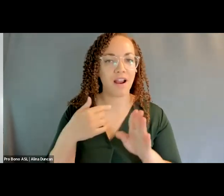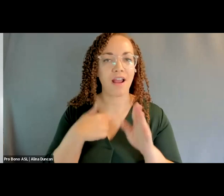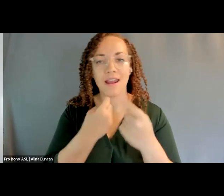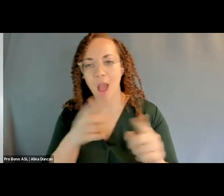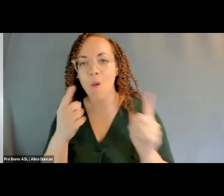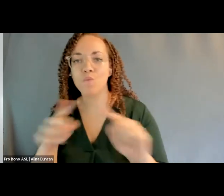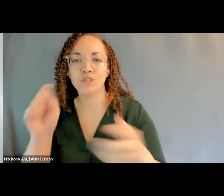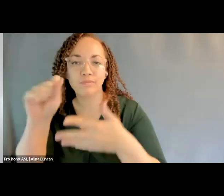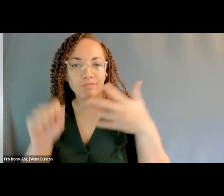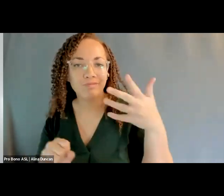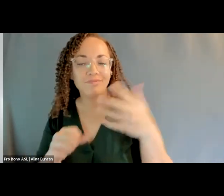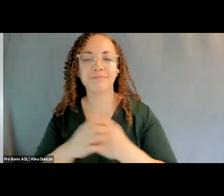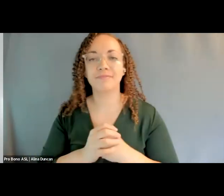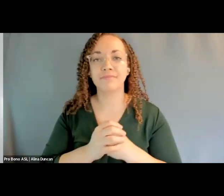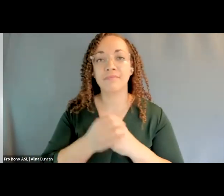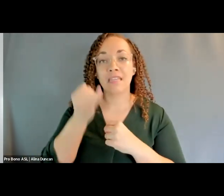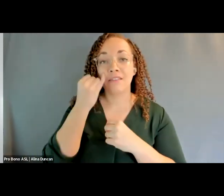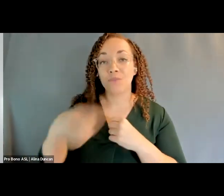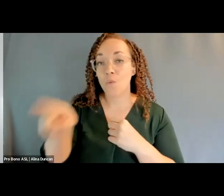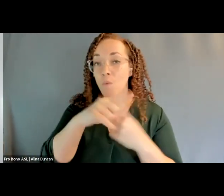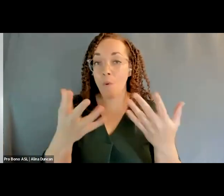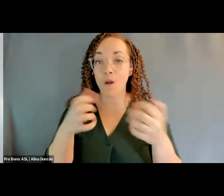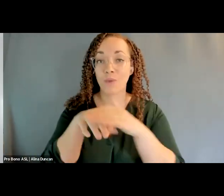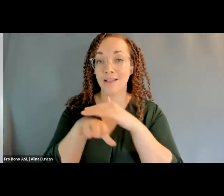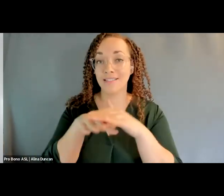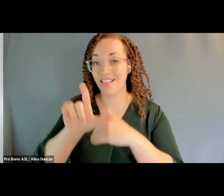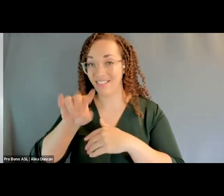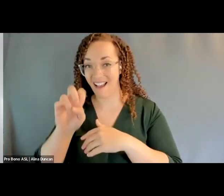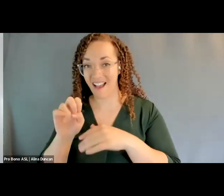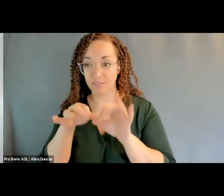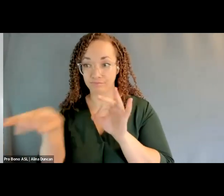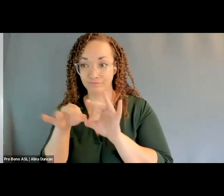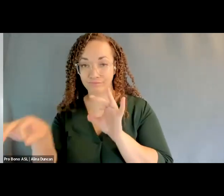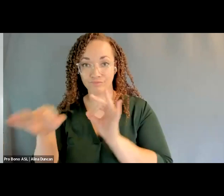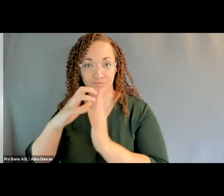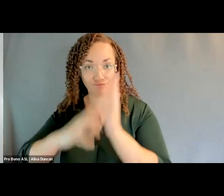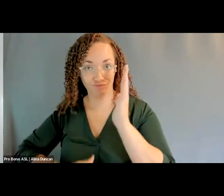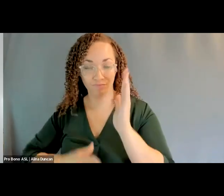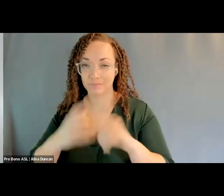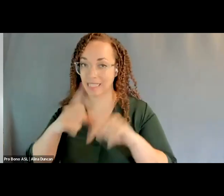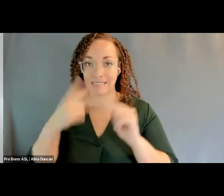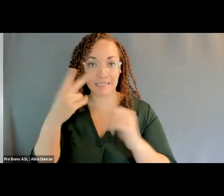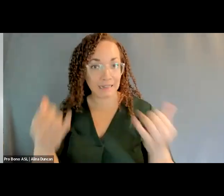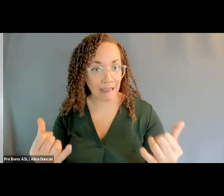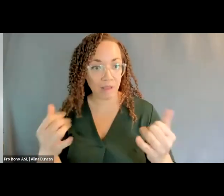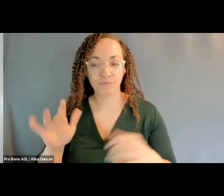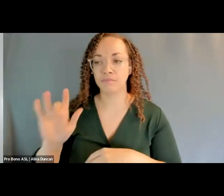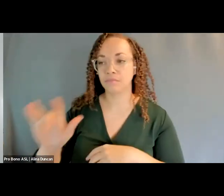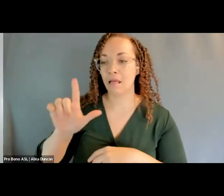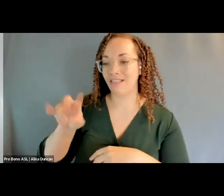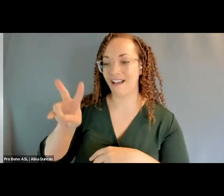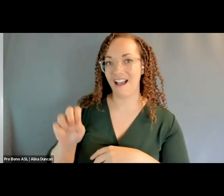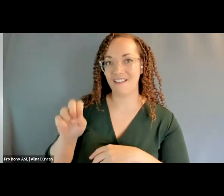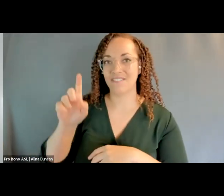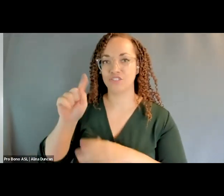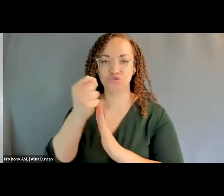today. If you would like to access the live transcription and cannot see it now, click on the live transcript button on